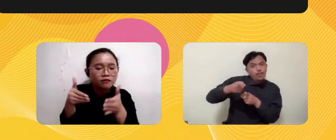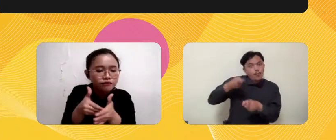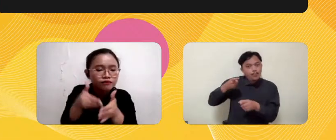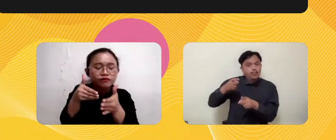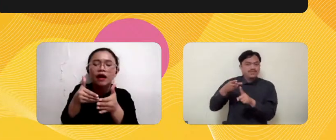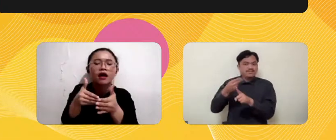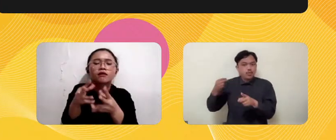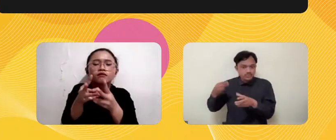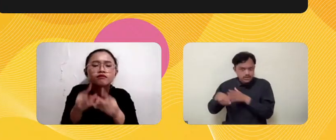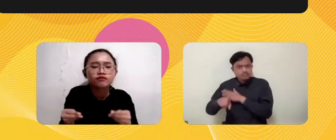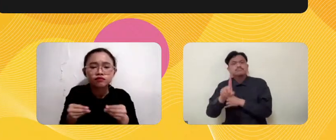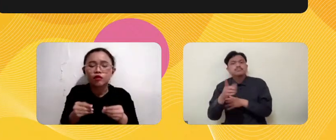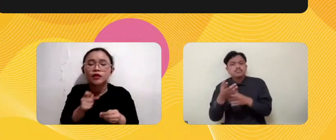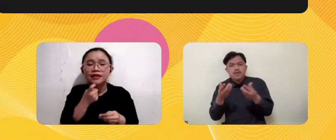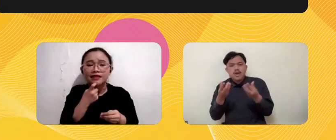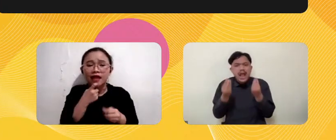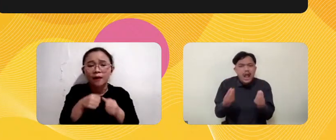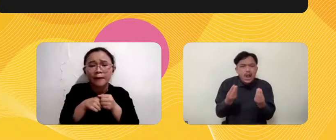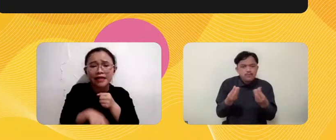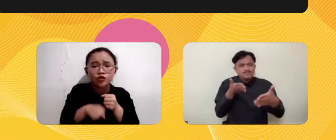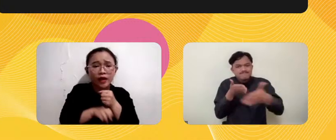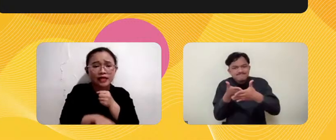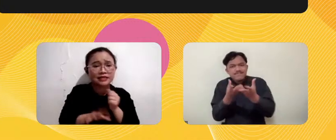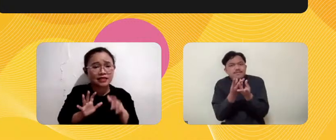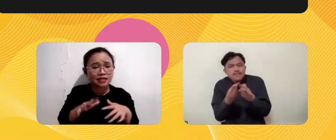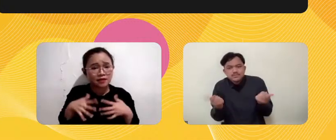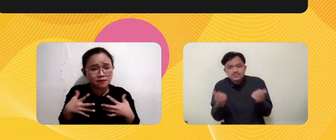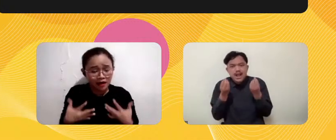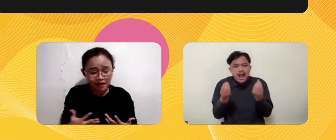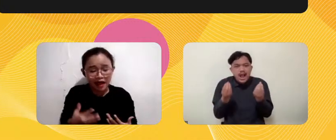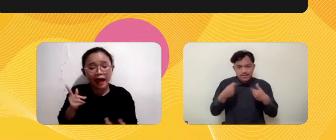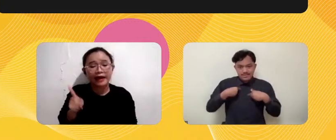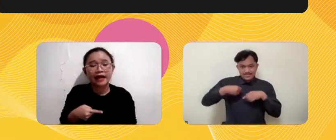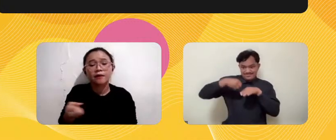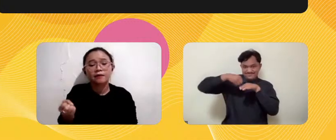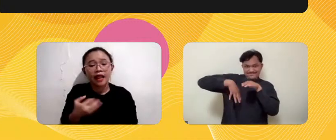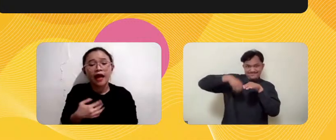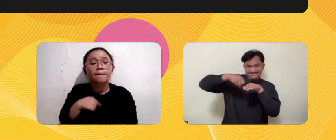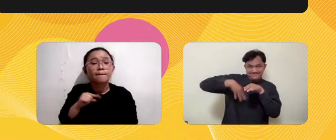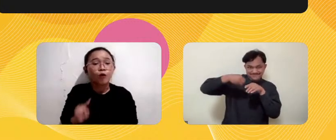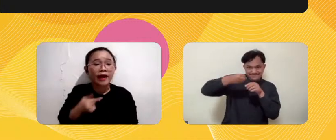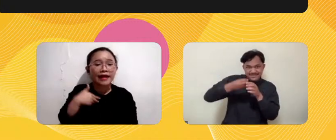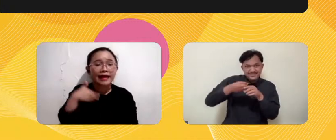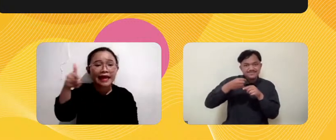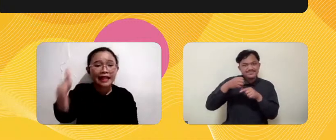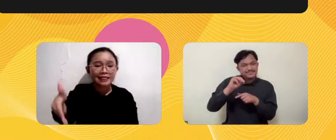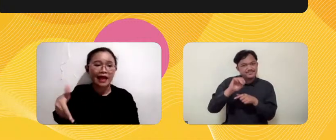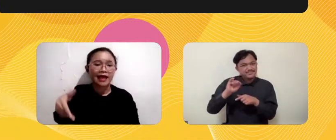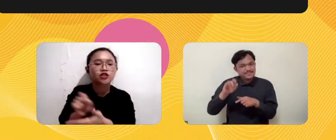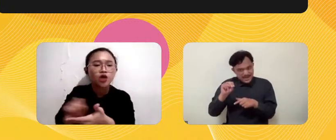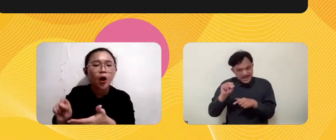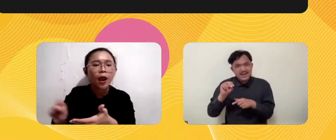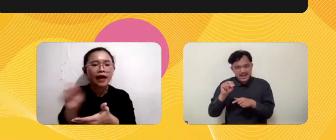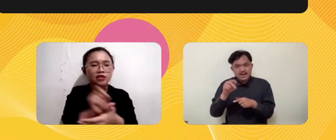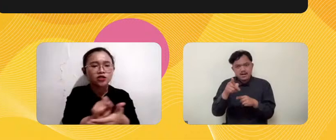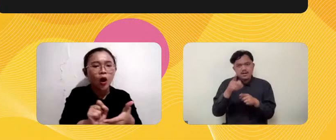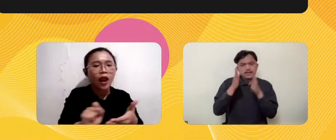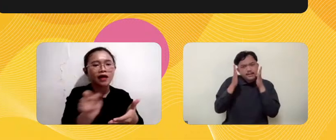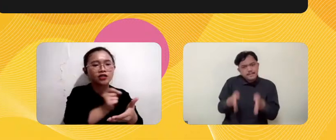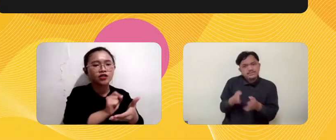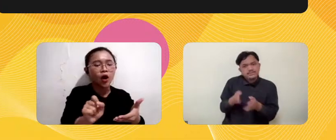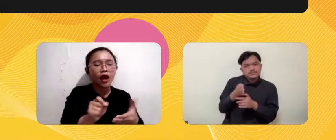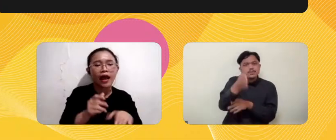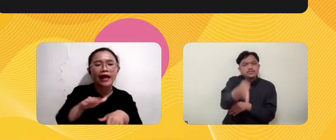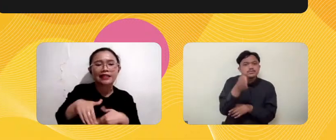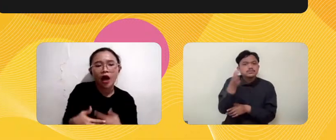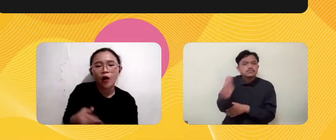around menstruation. One of the participants said that they go to schools and talk to the students and the administrators